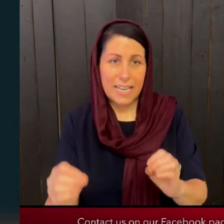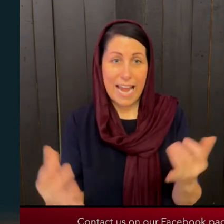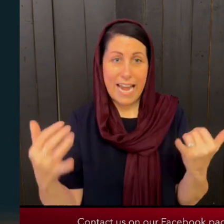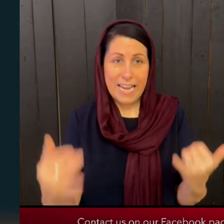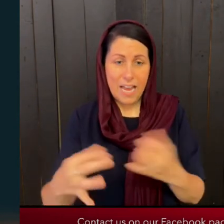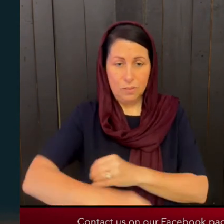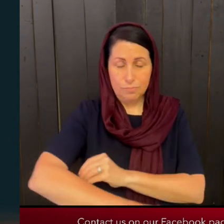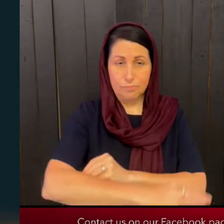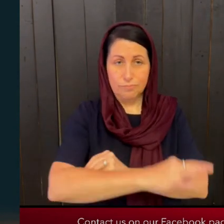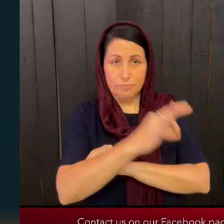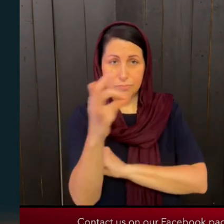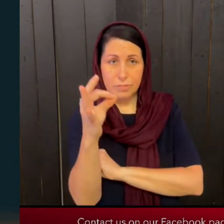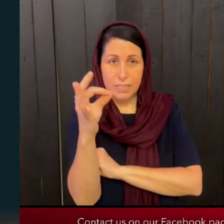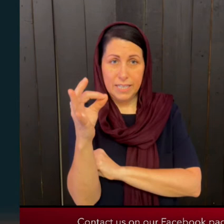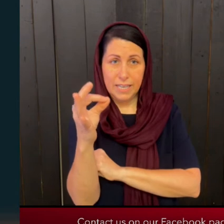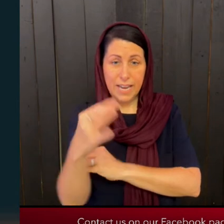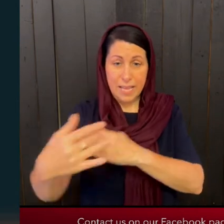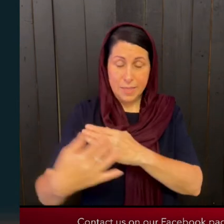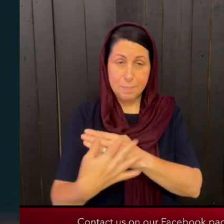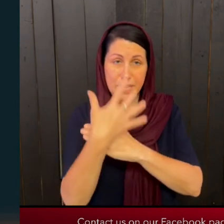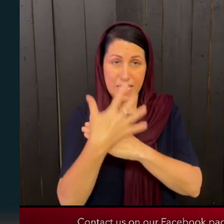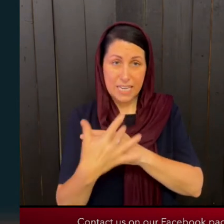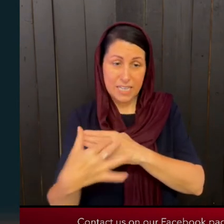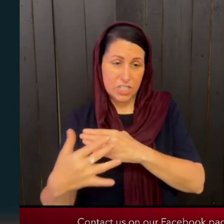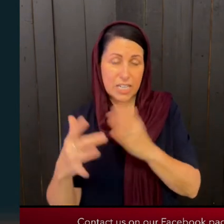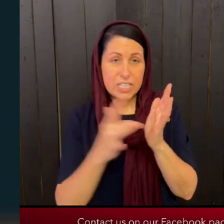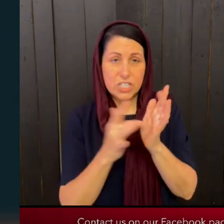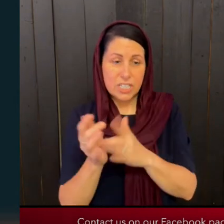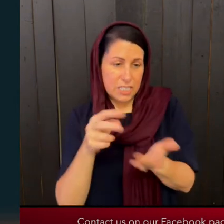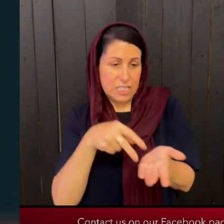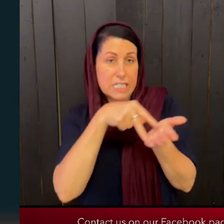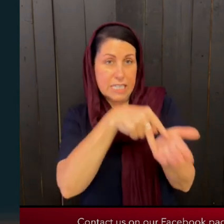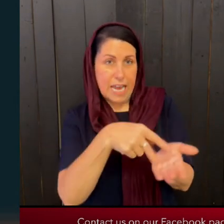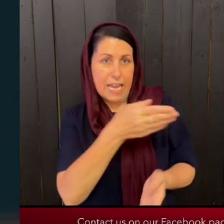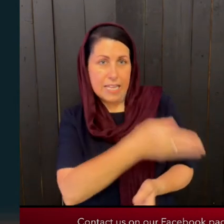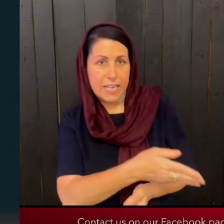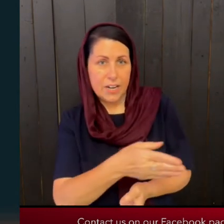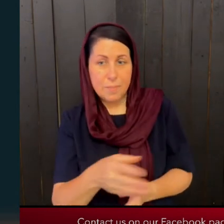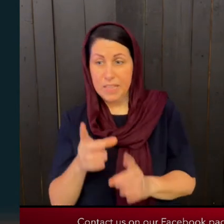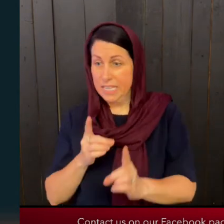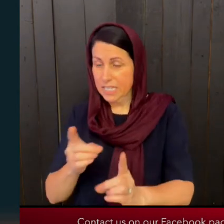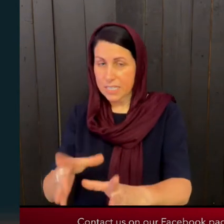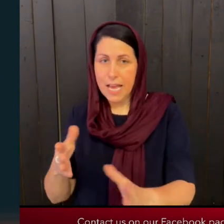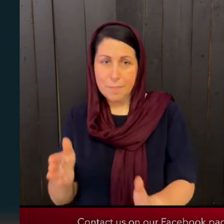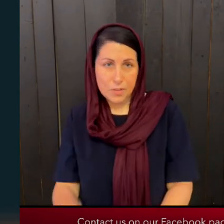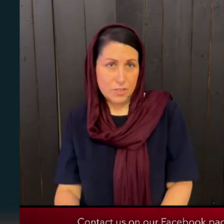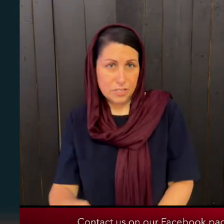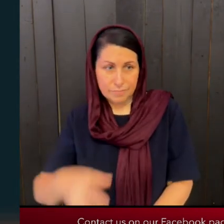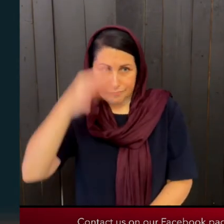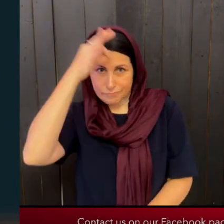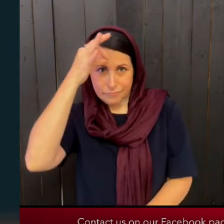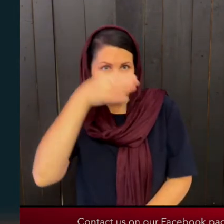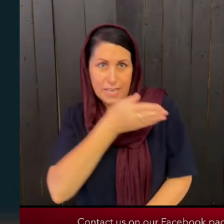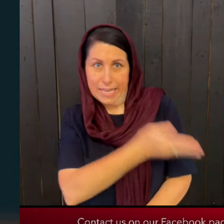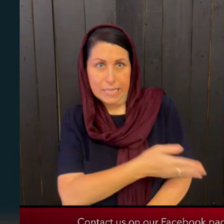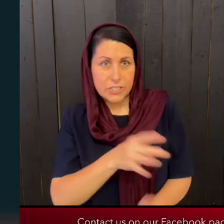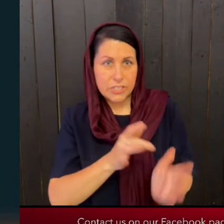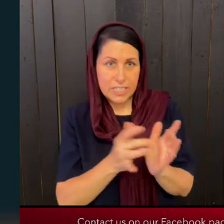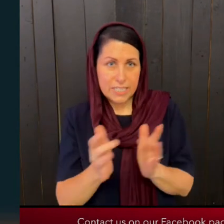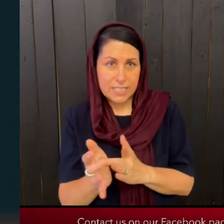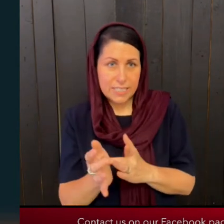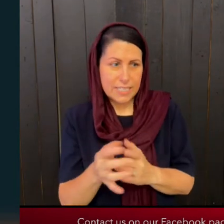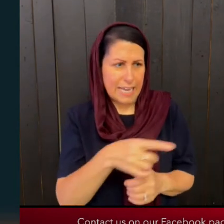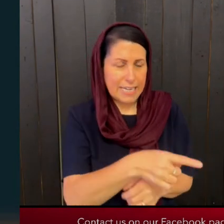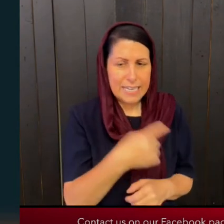the disciples did not know that it was Jesus. And so Jesus said to them, "Children, you do not have any fish, do